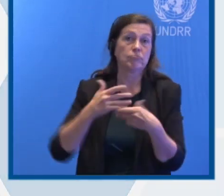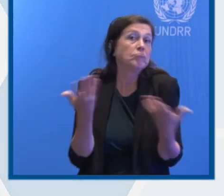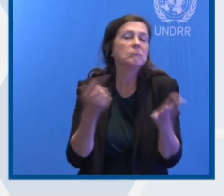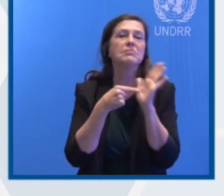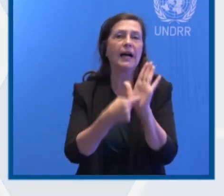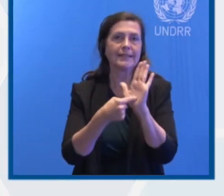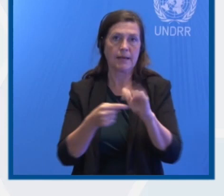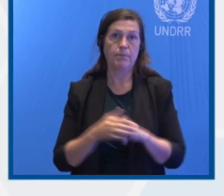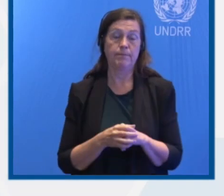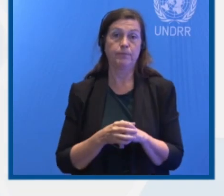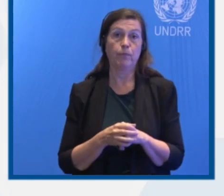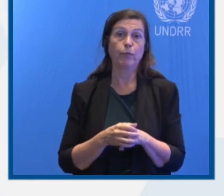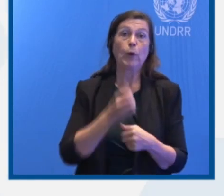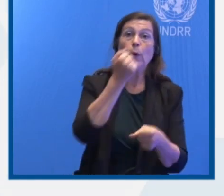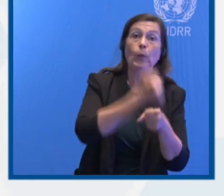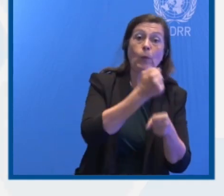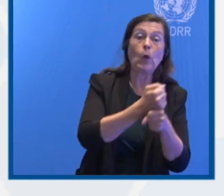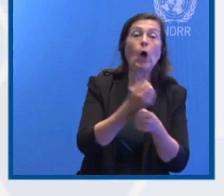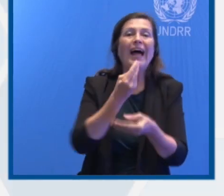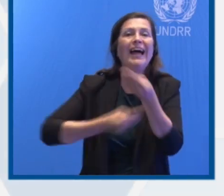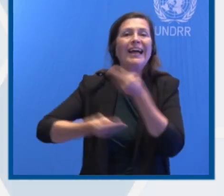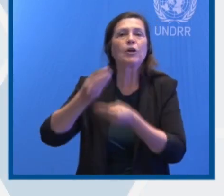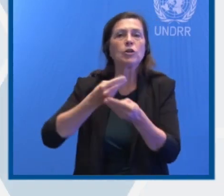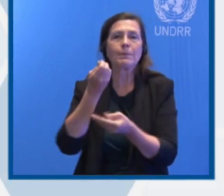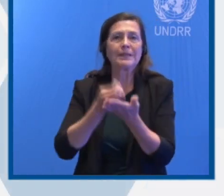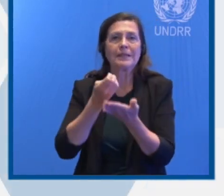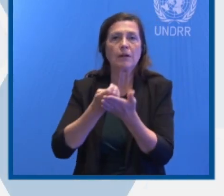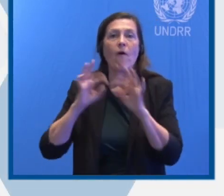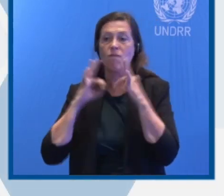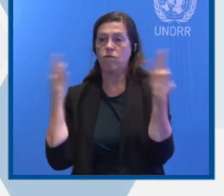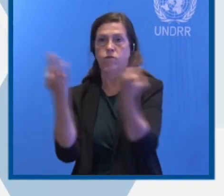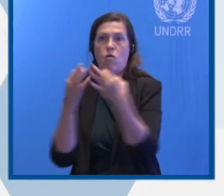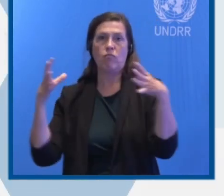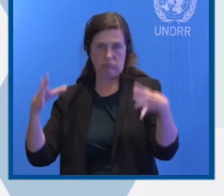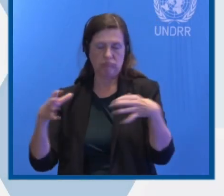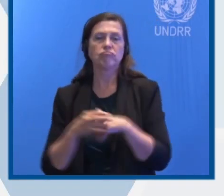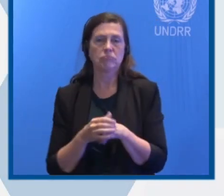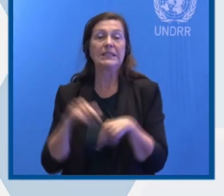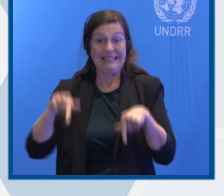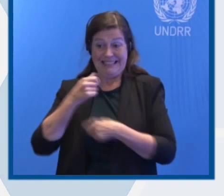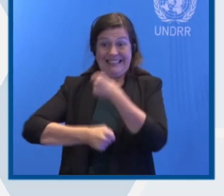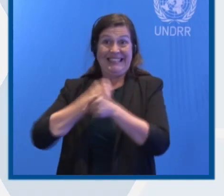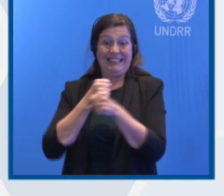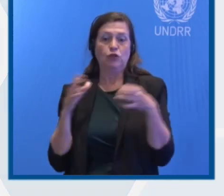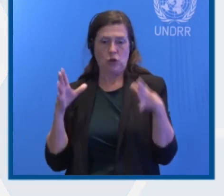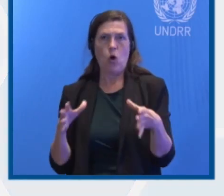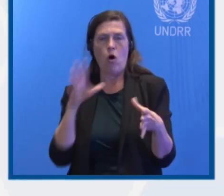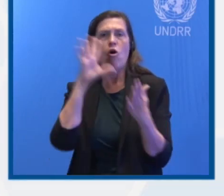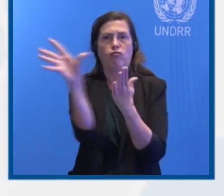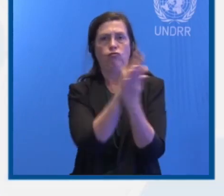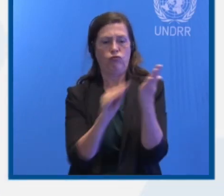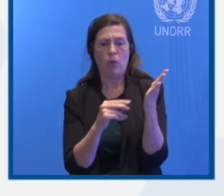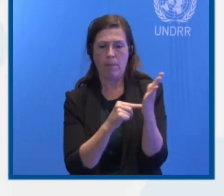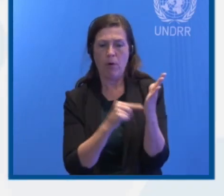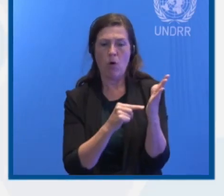World Economic Forum this year created Global Risk Report, which highlights areas